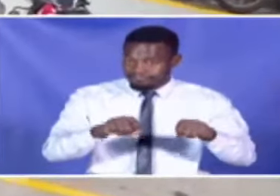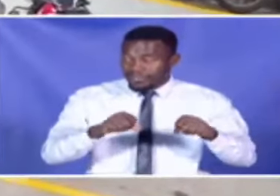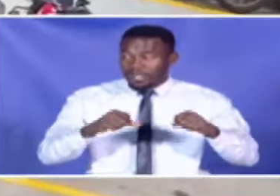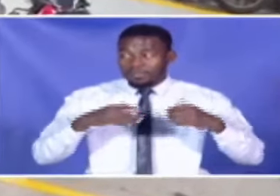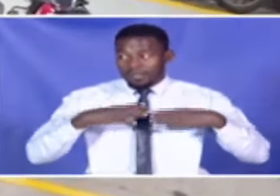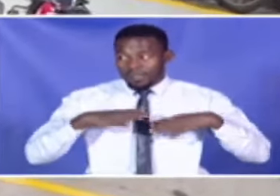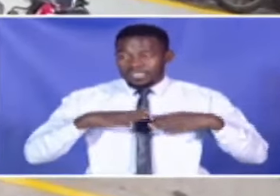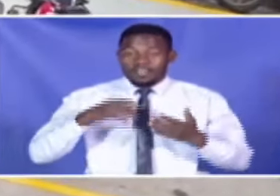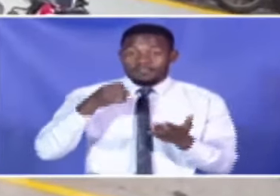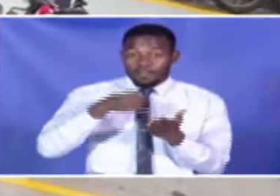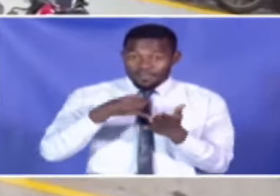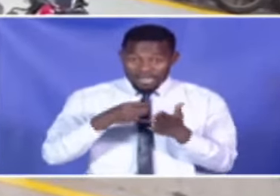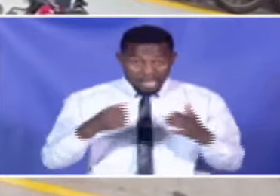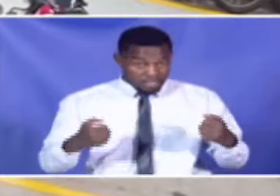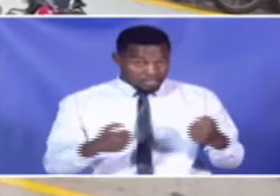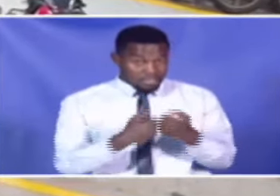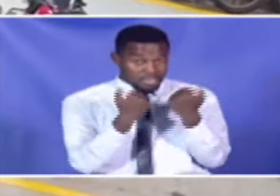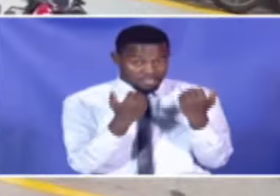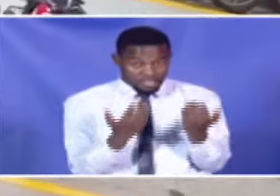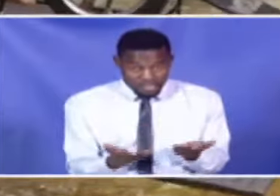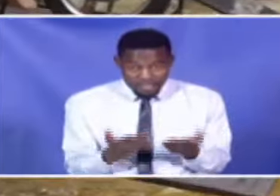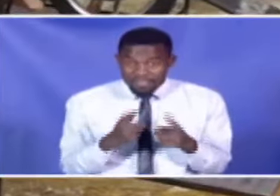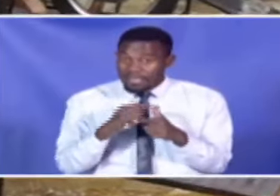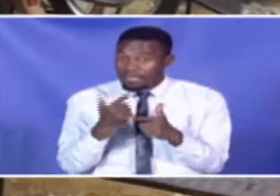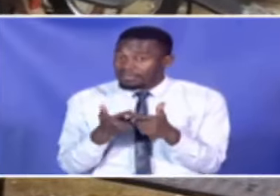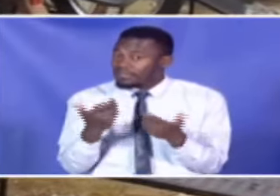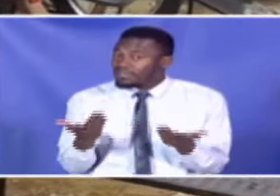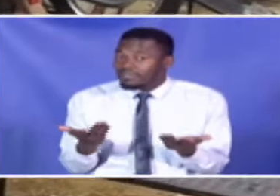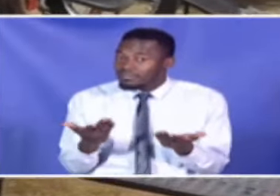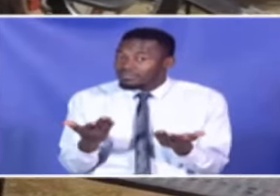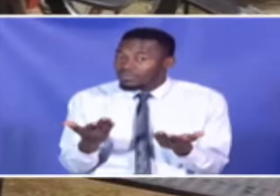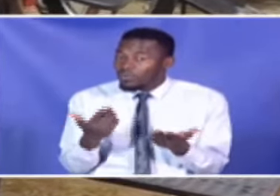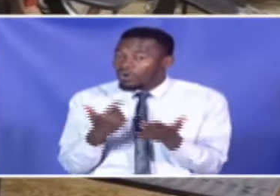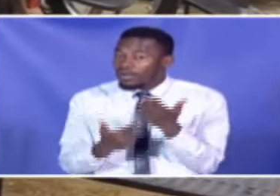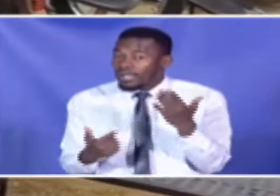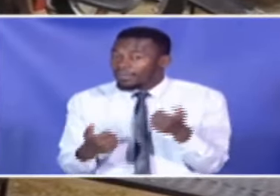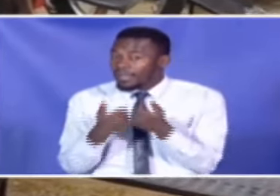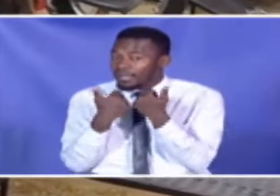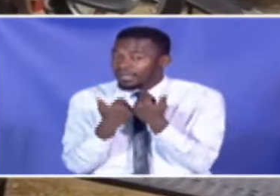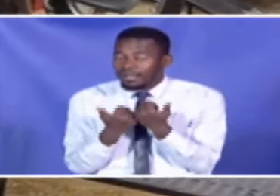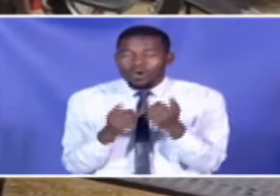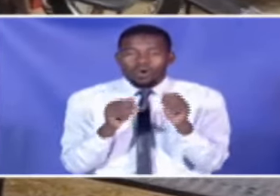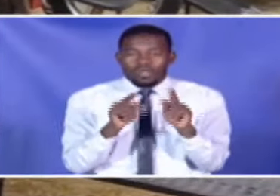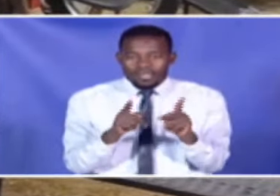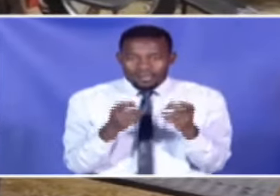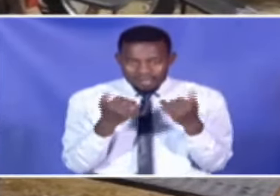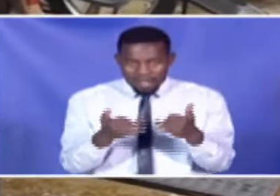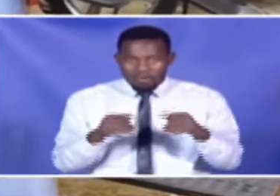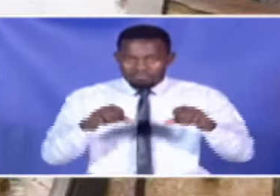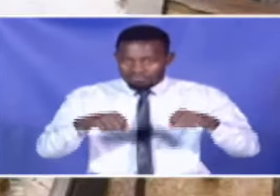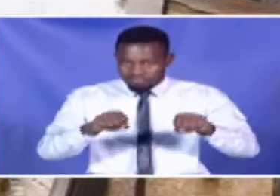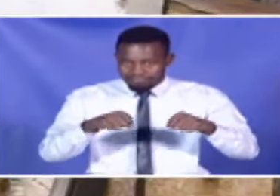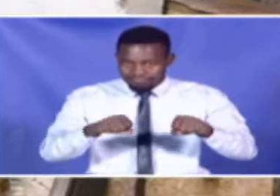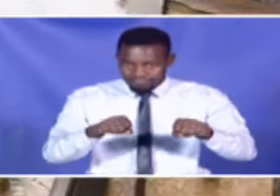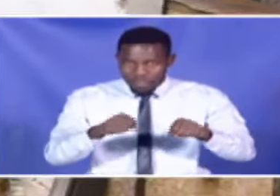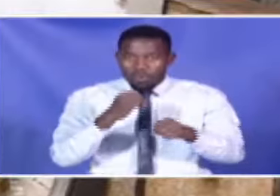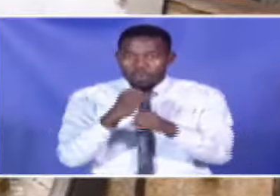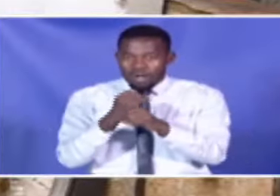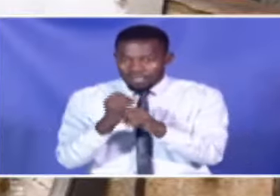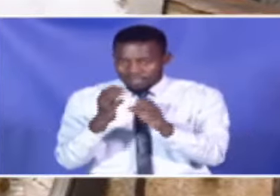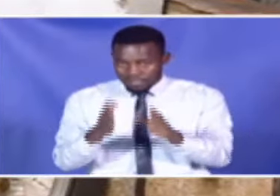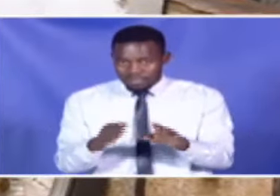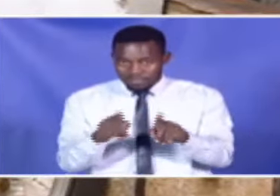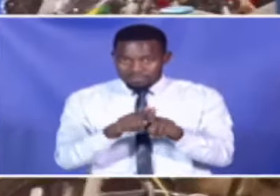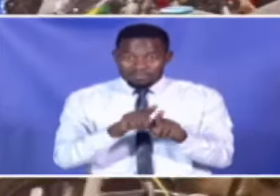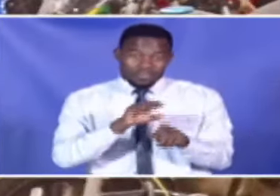involved in an accident before fully paying their loans. But now, boda-boda operators and owners have an option of dealing with